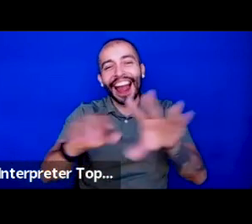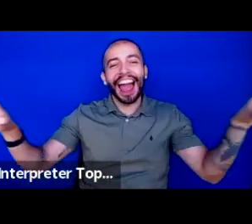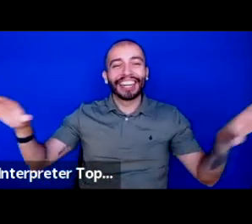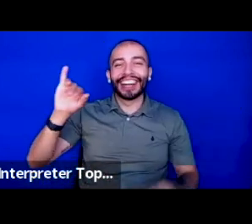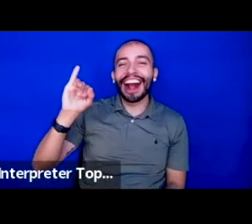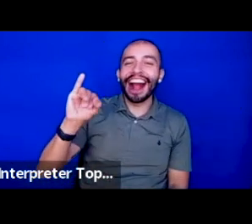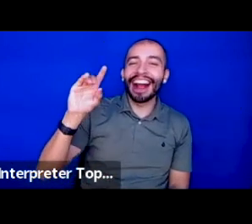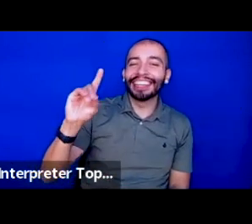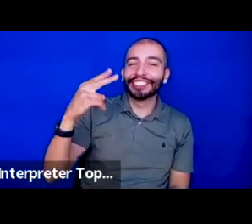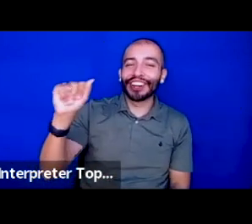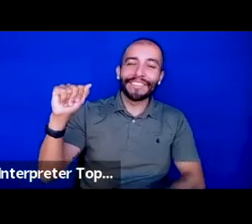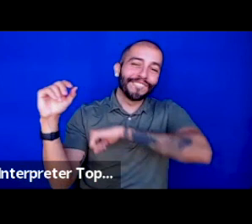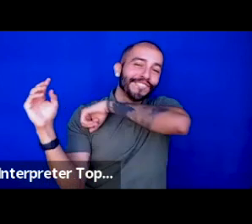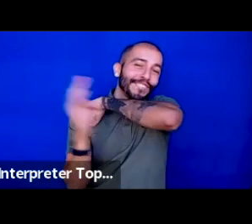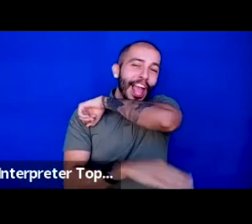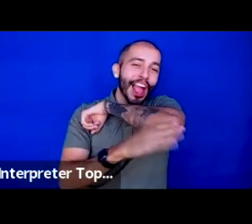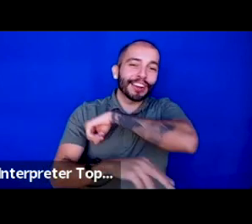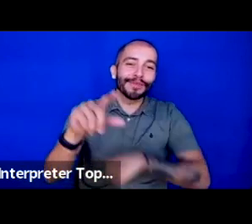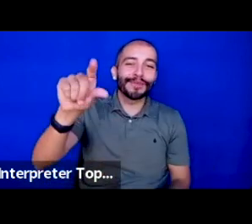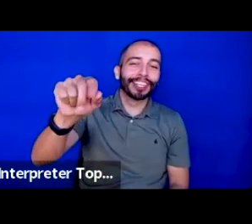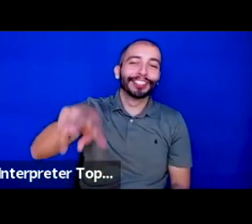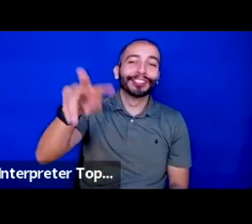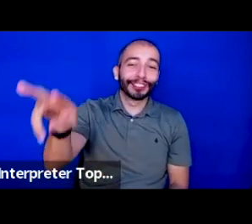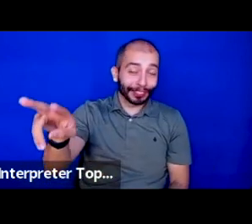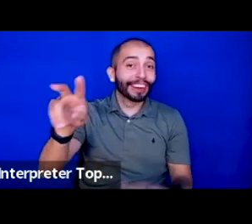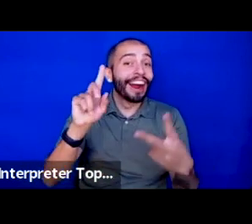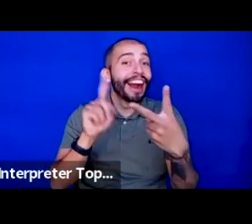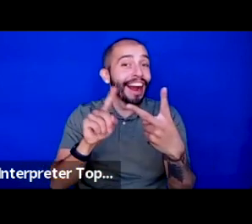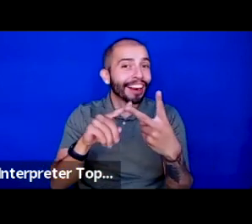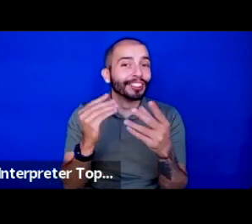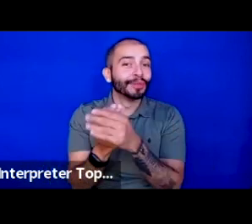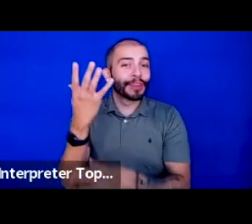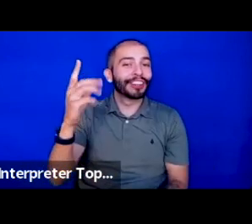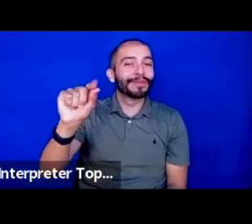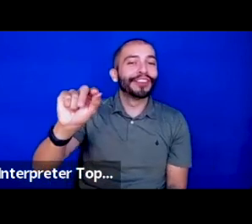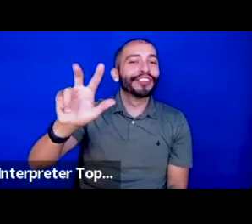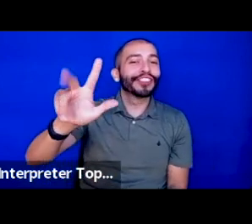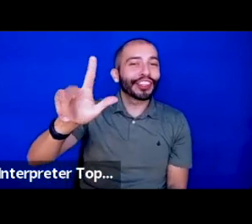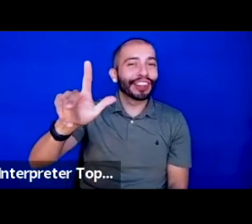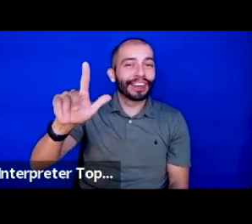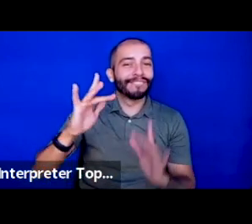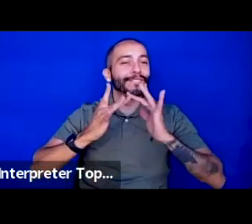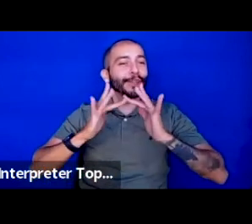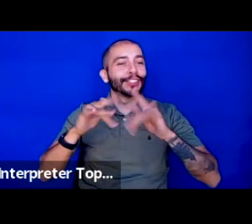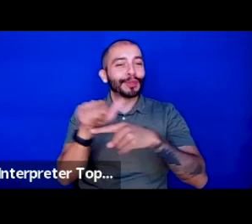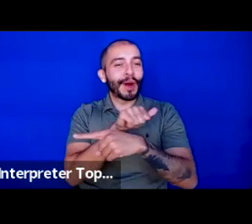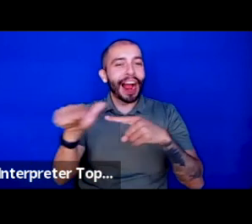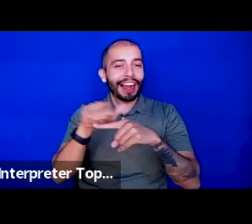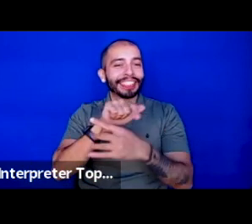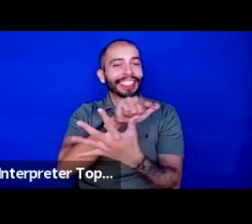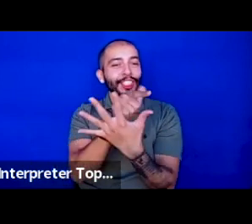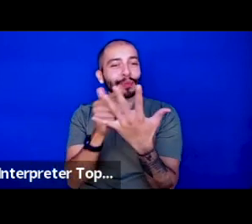series. I want to just uplift a whole lot of gratitude to the training committee at IDHA who put in so